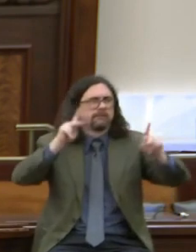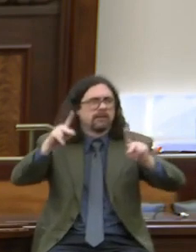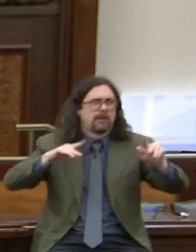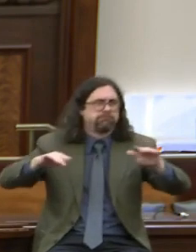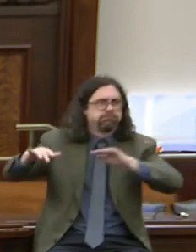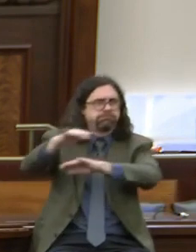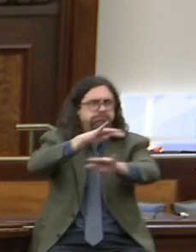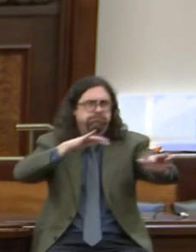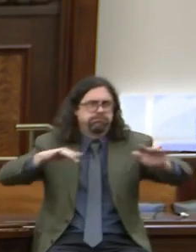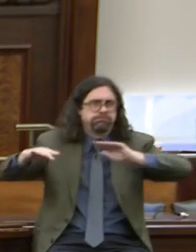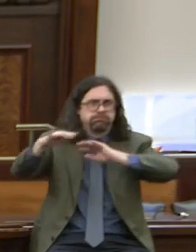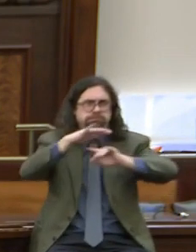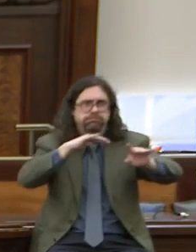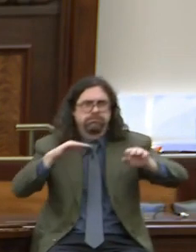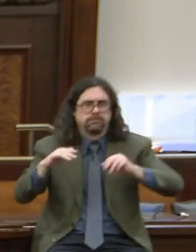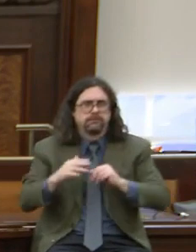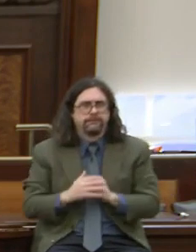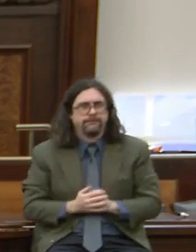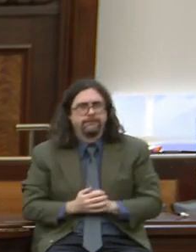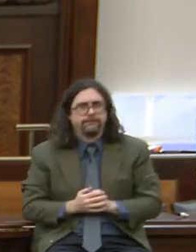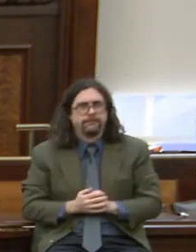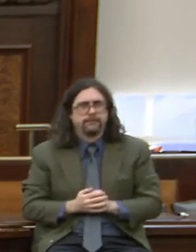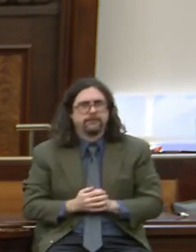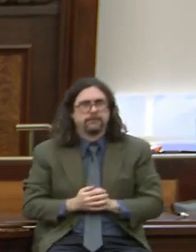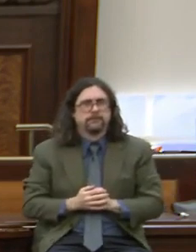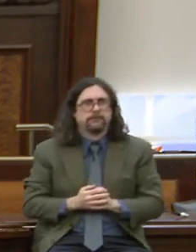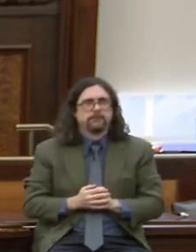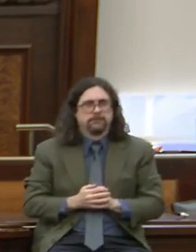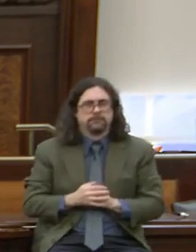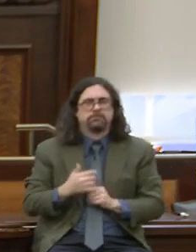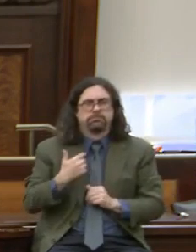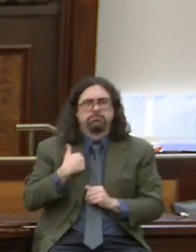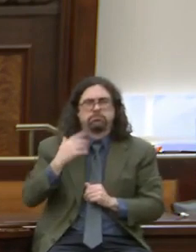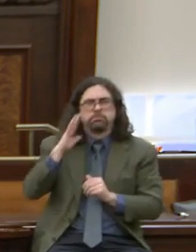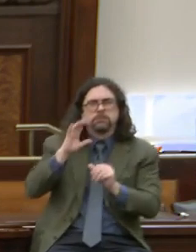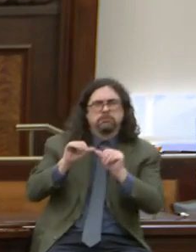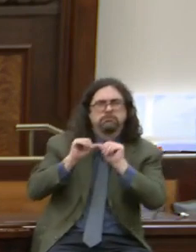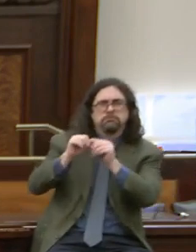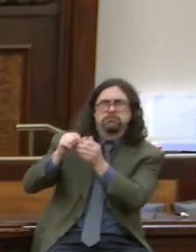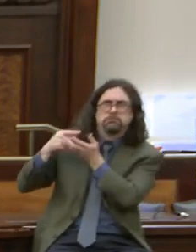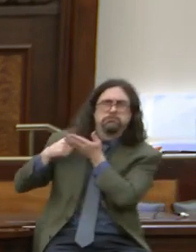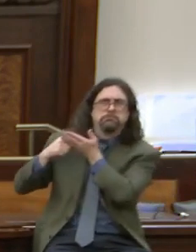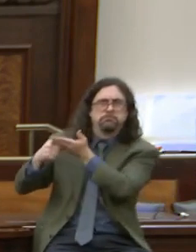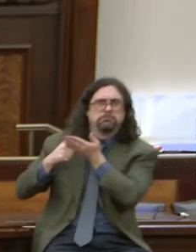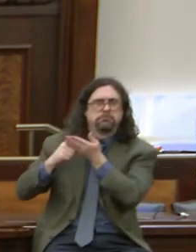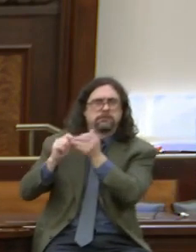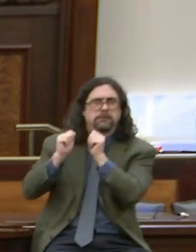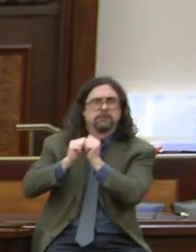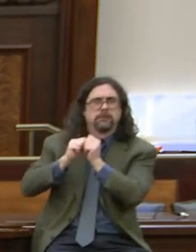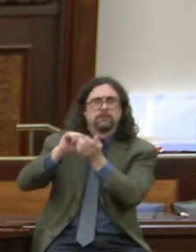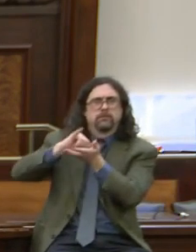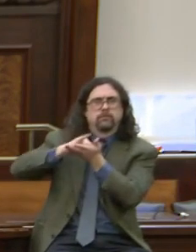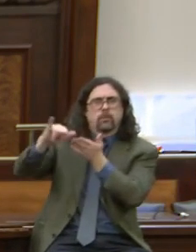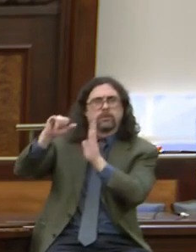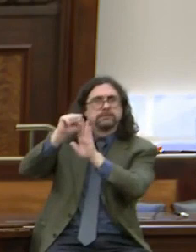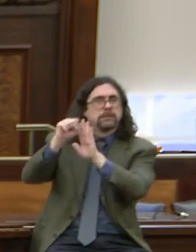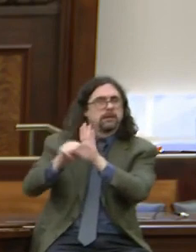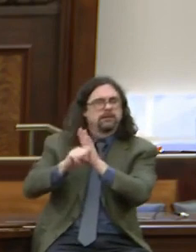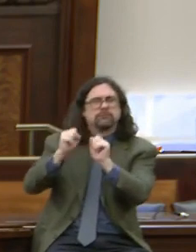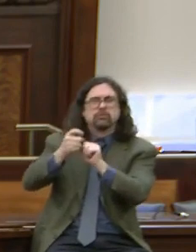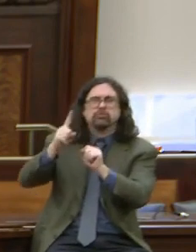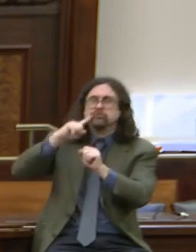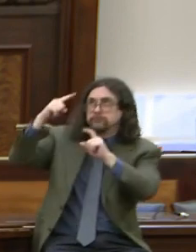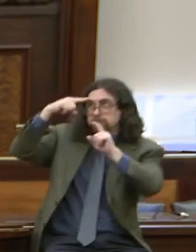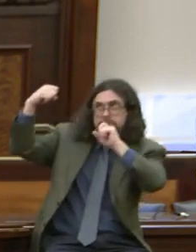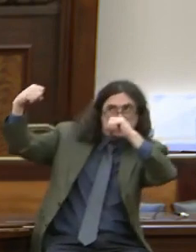state. Obviously, it's a decision we want to make in common. And I think it's just right to let people know